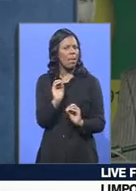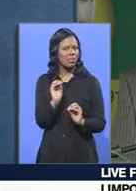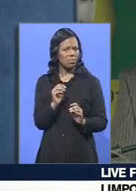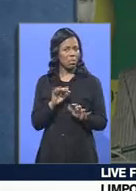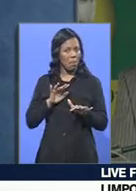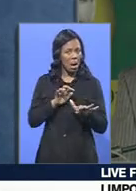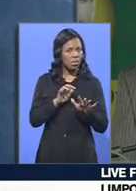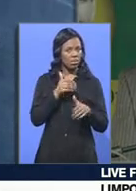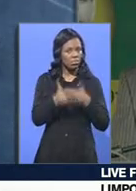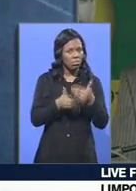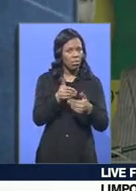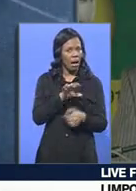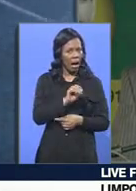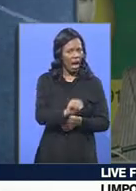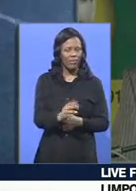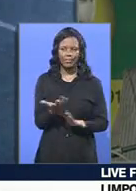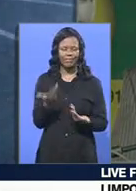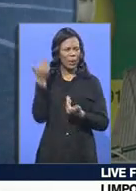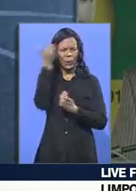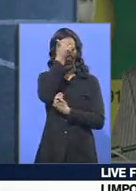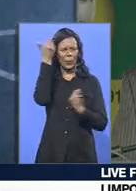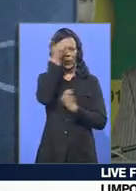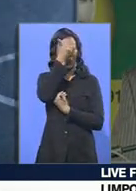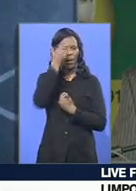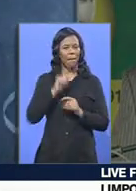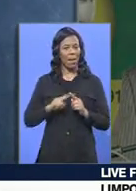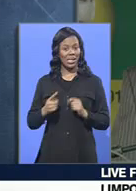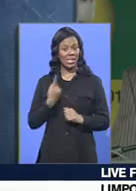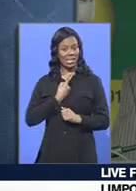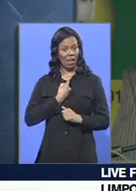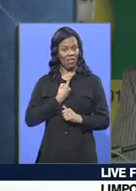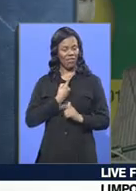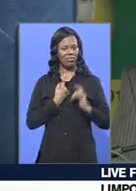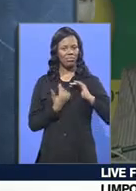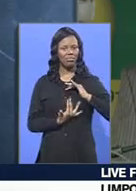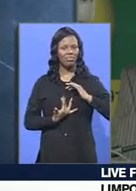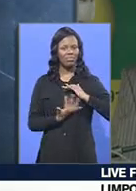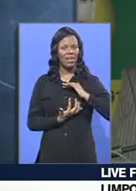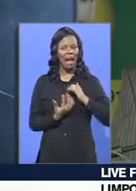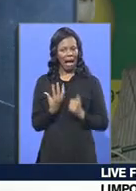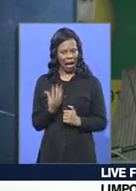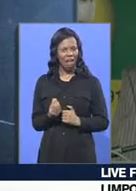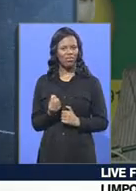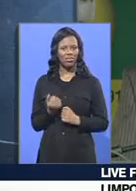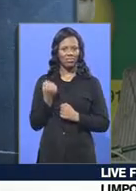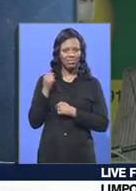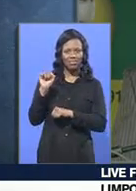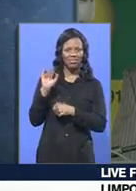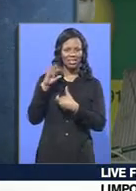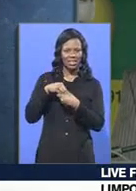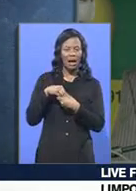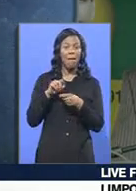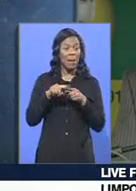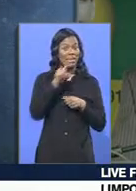despite a political lull that took place shortly after the Rivonia trial, the